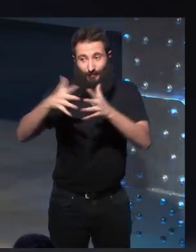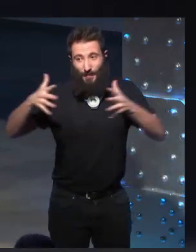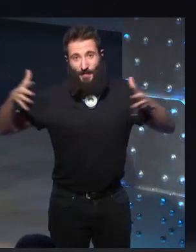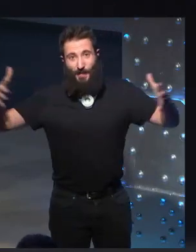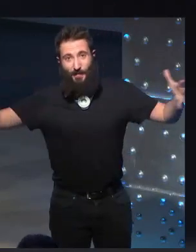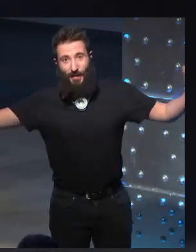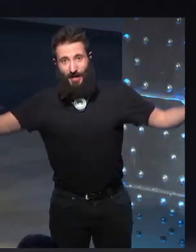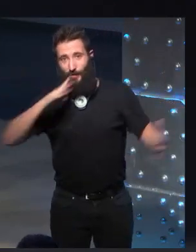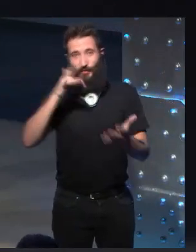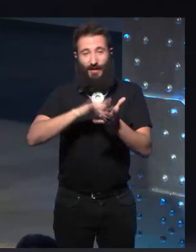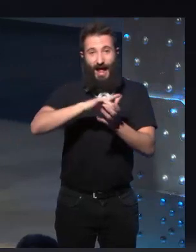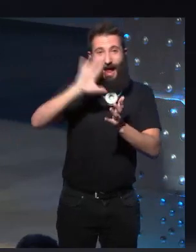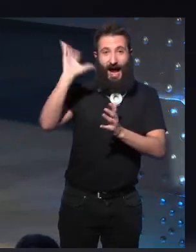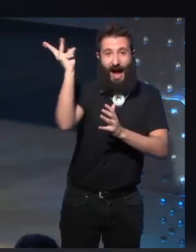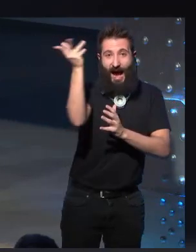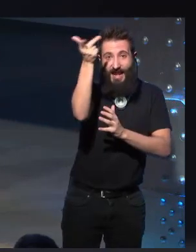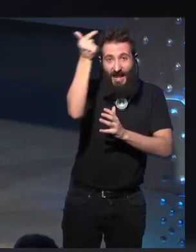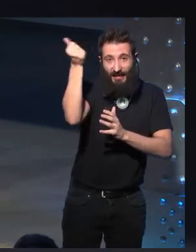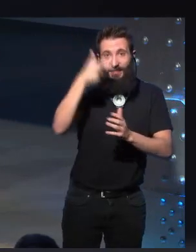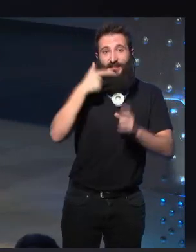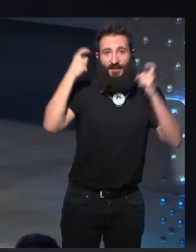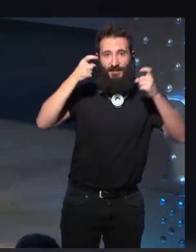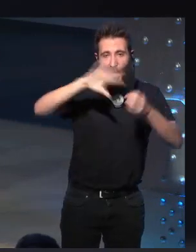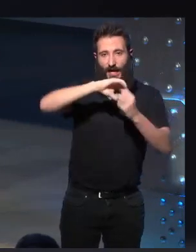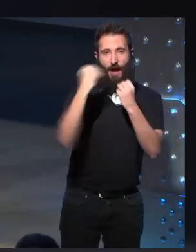than gravity. What is that